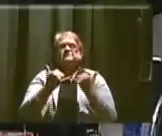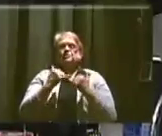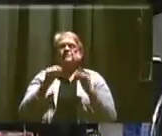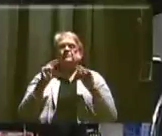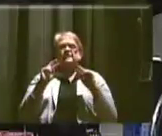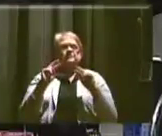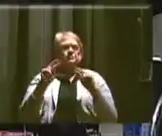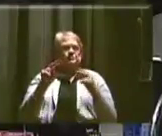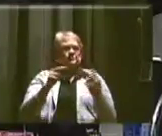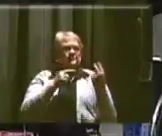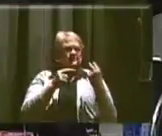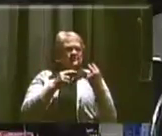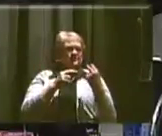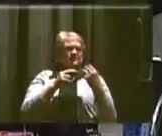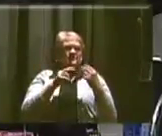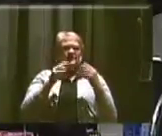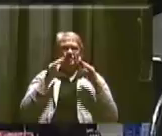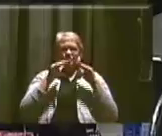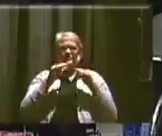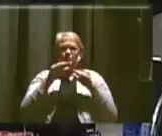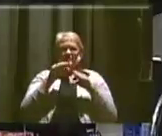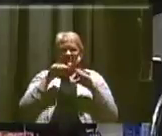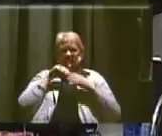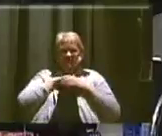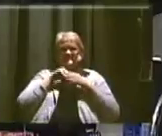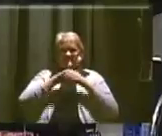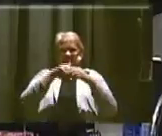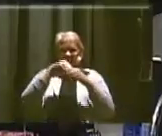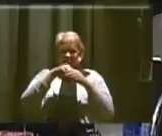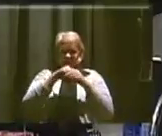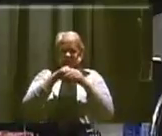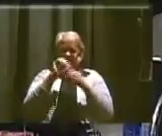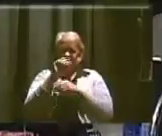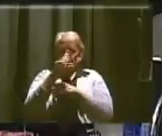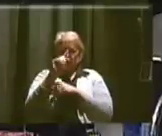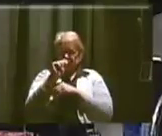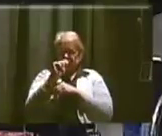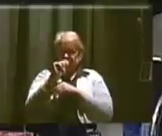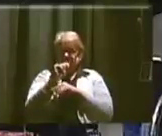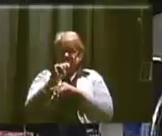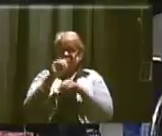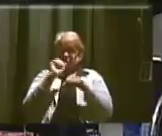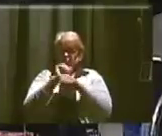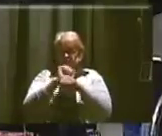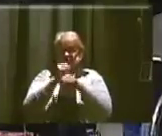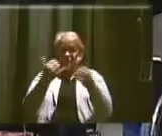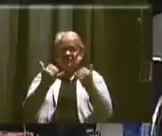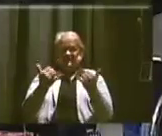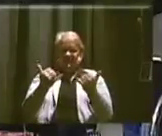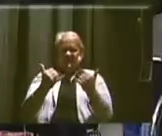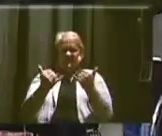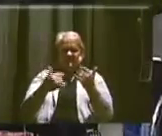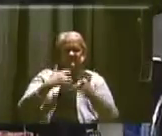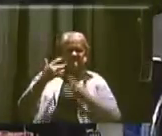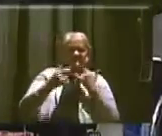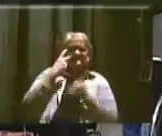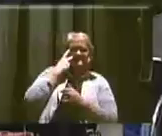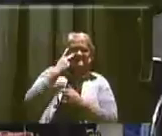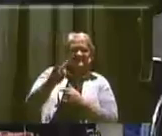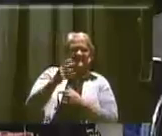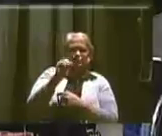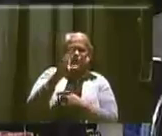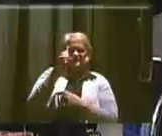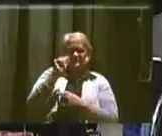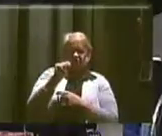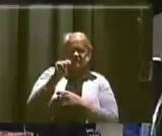have this great internal audit function now that I'm very excited to see what we'll be focused